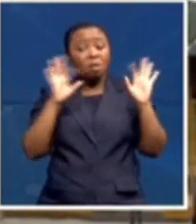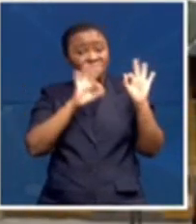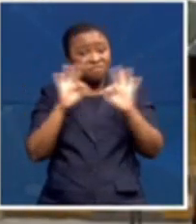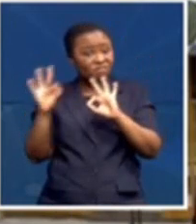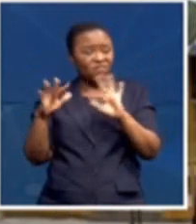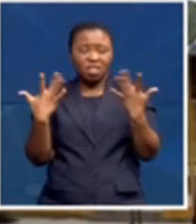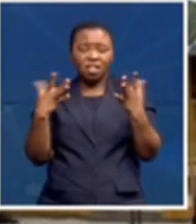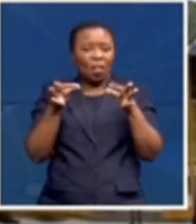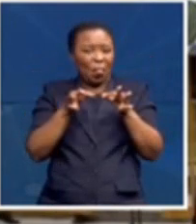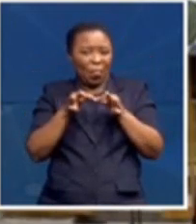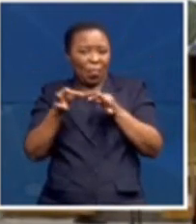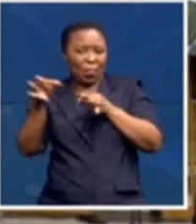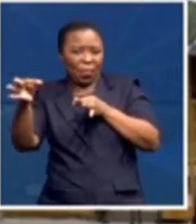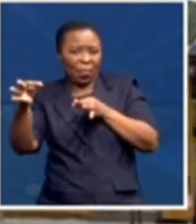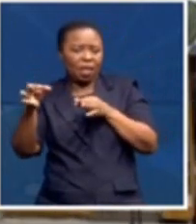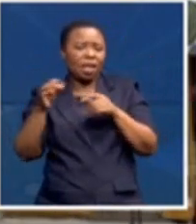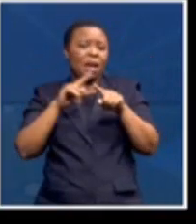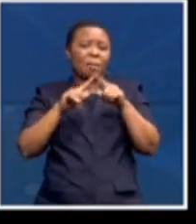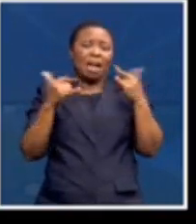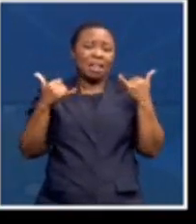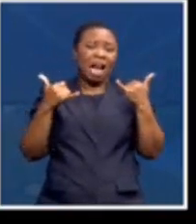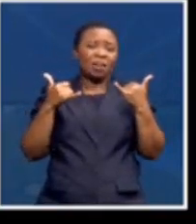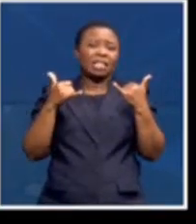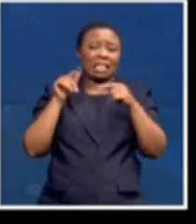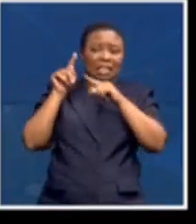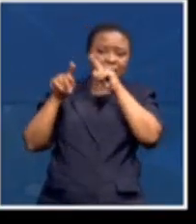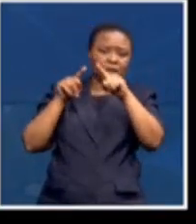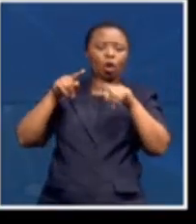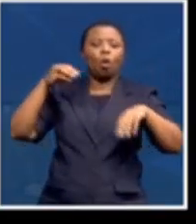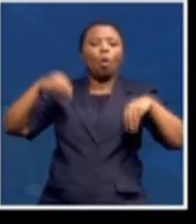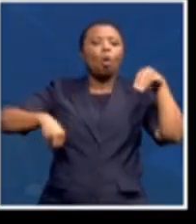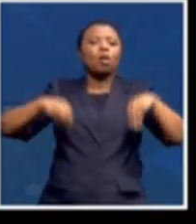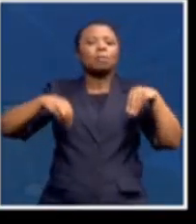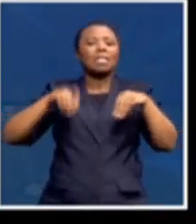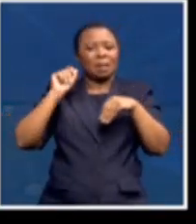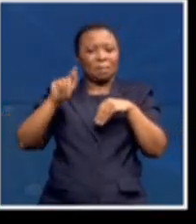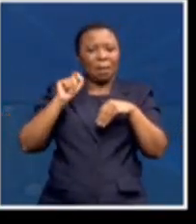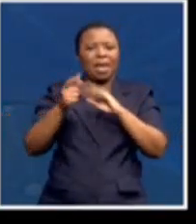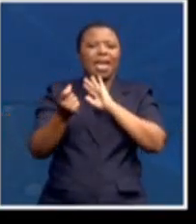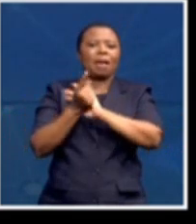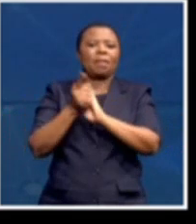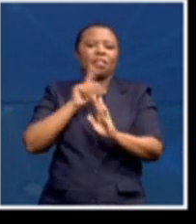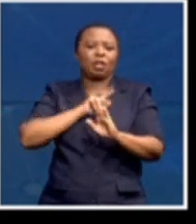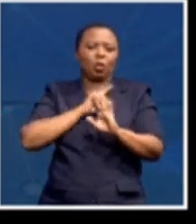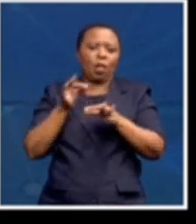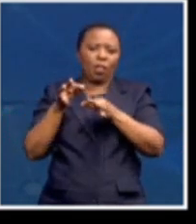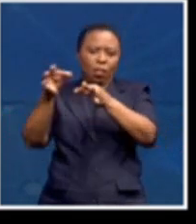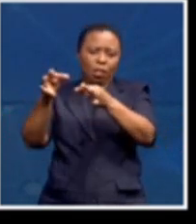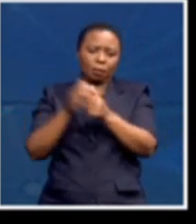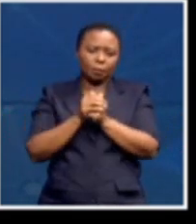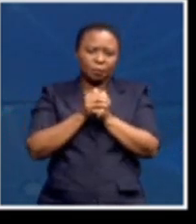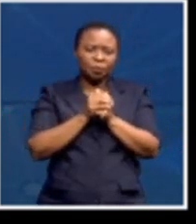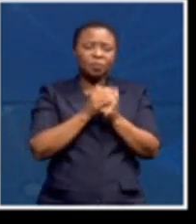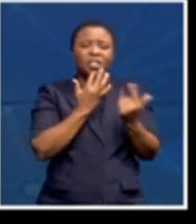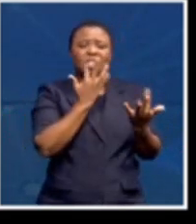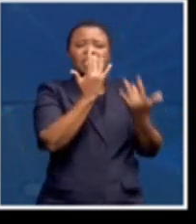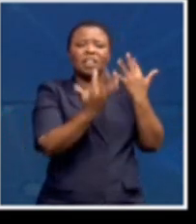corruption has informed that delay. A fire only destroyed a section of the hospital, but they are